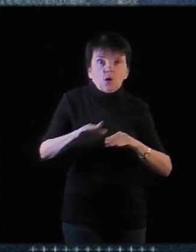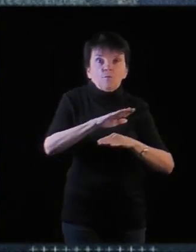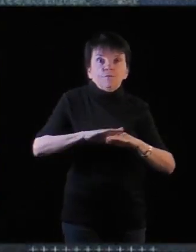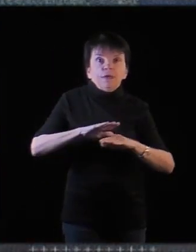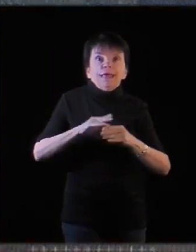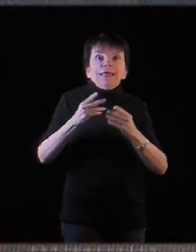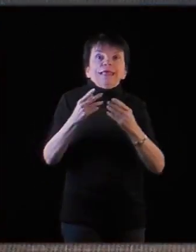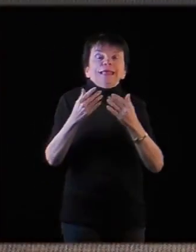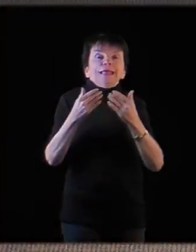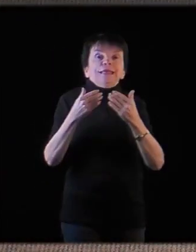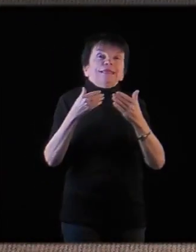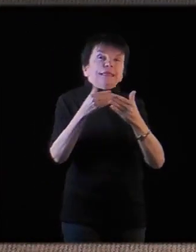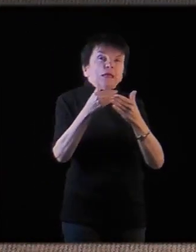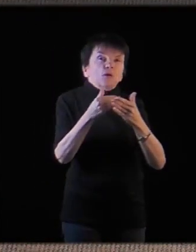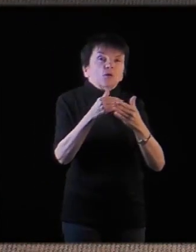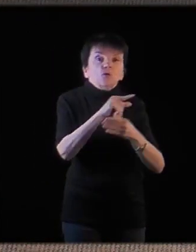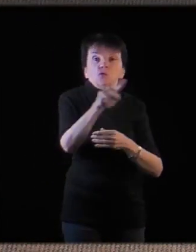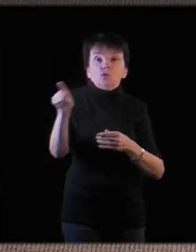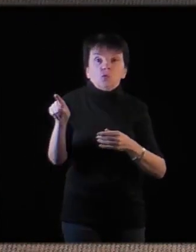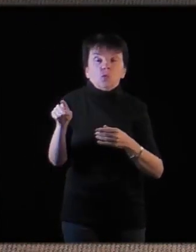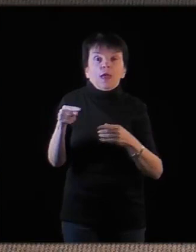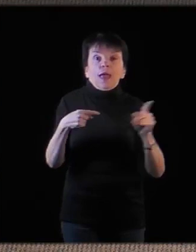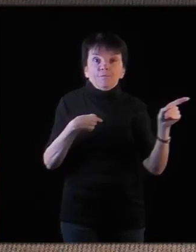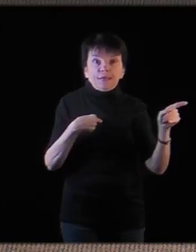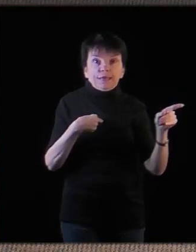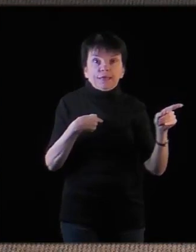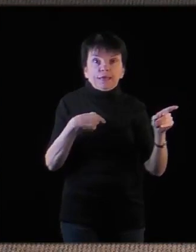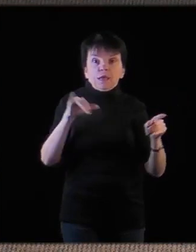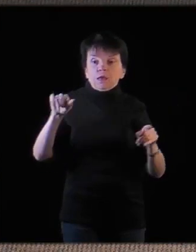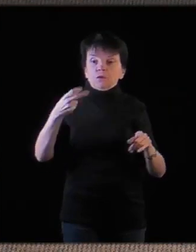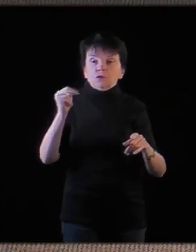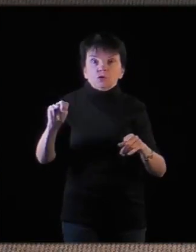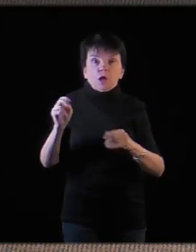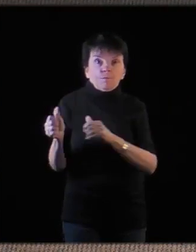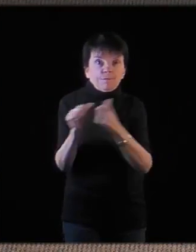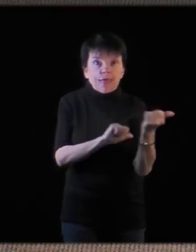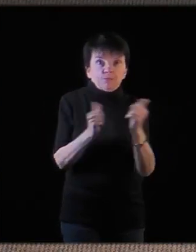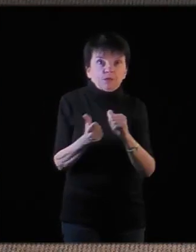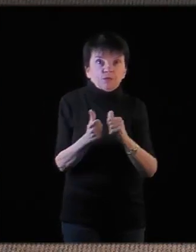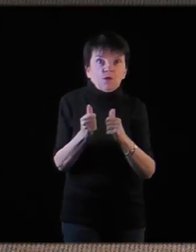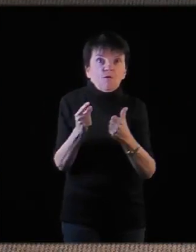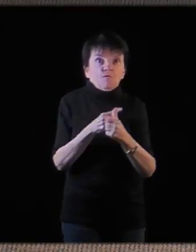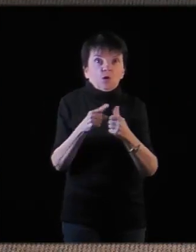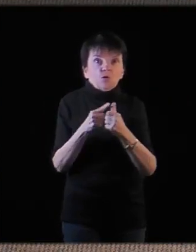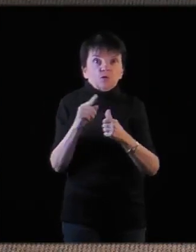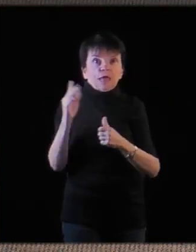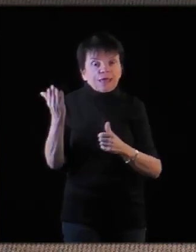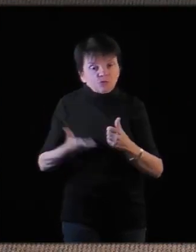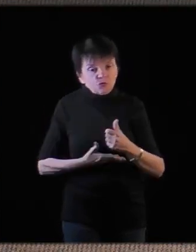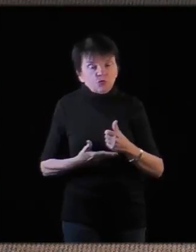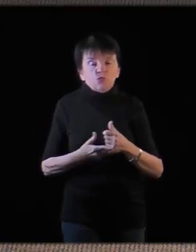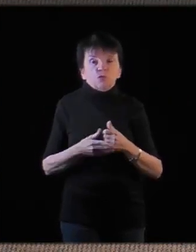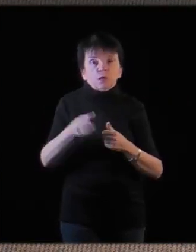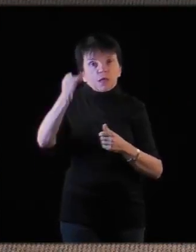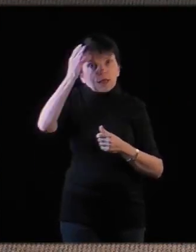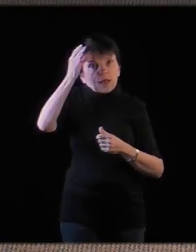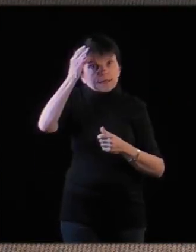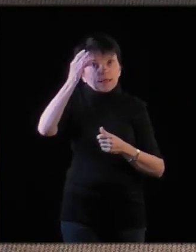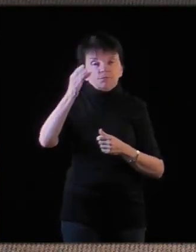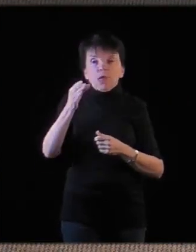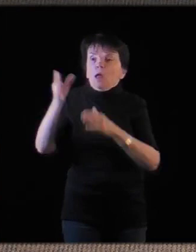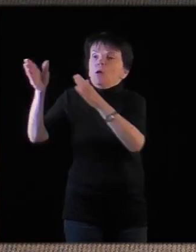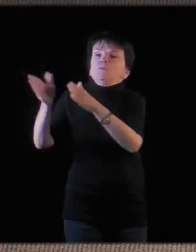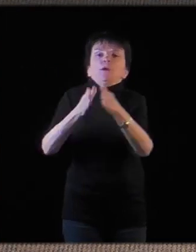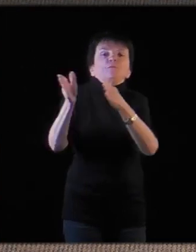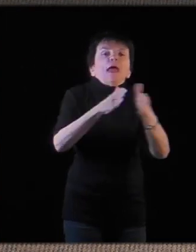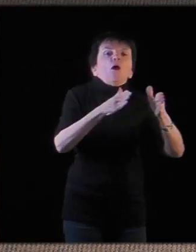me. It was John the Baptist who first introduced the concept when he said, "Prepare ye the way of the Lord." And as he